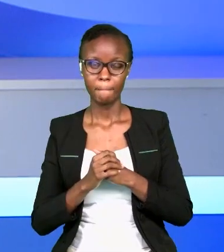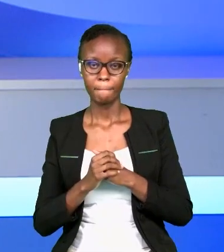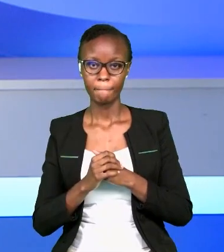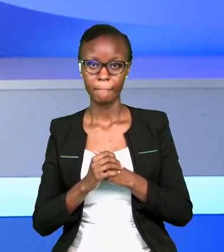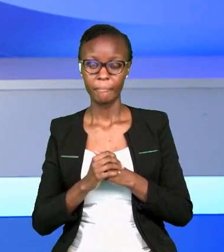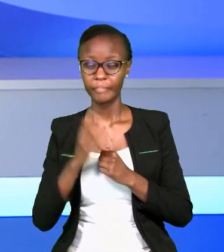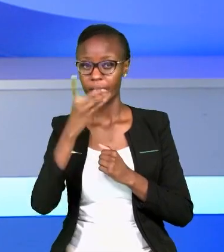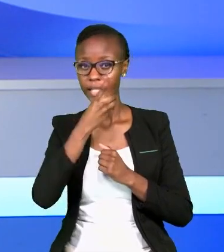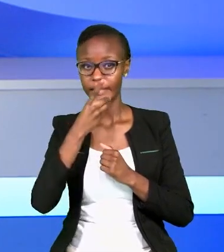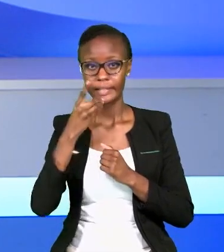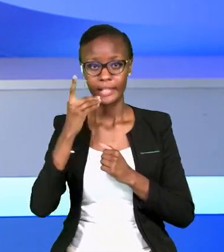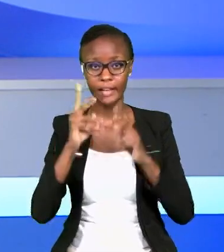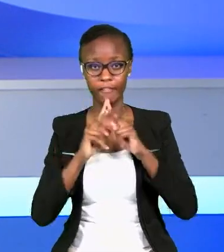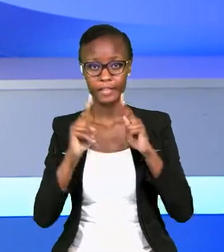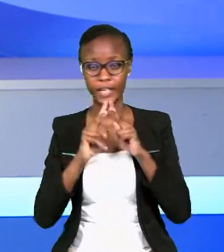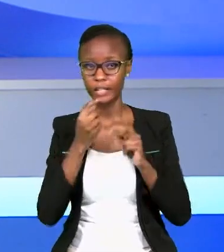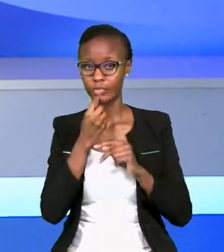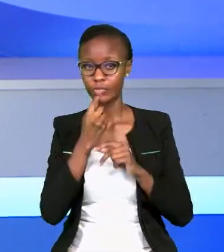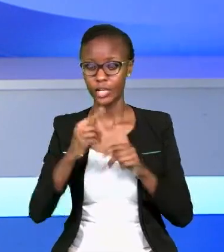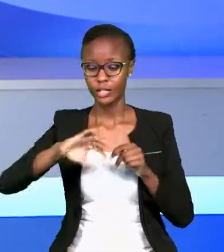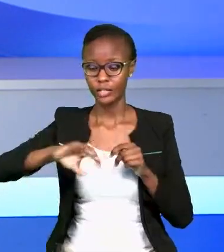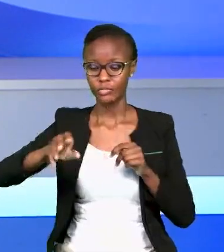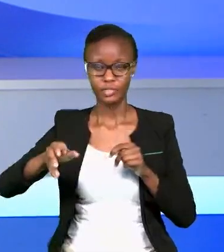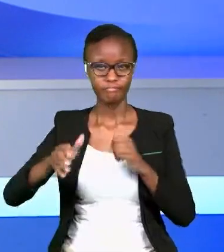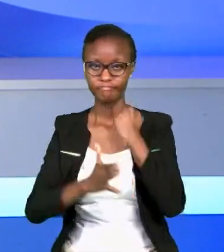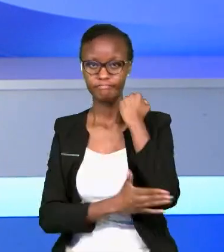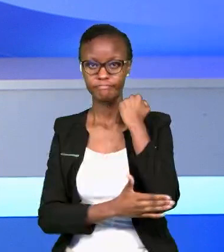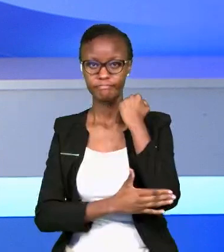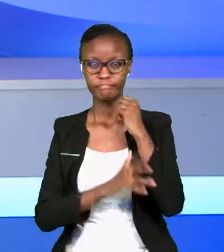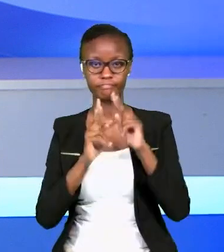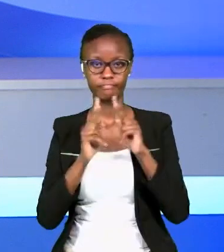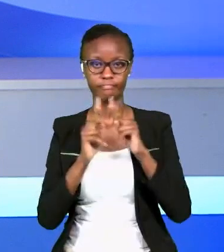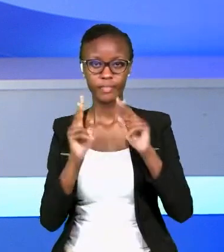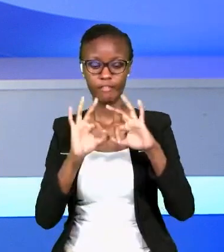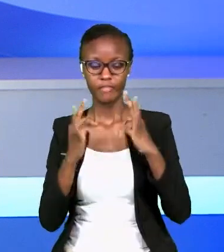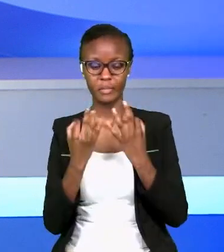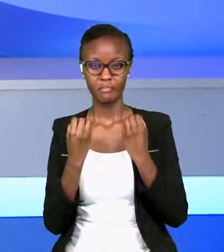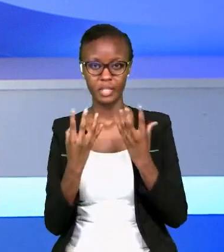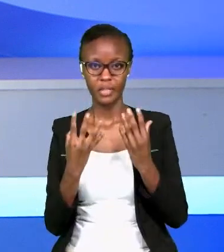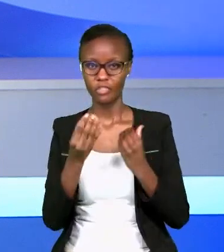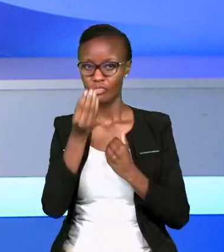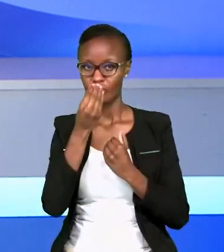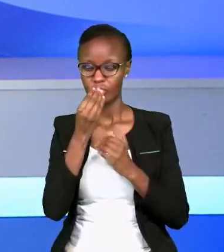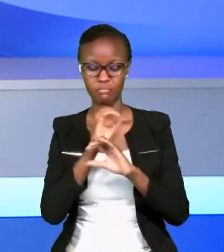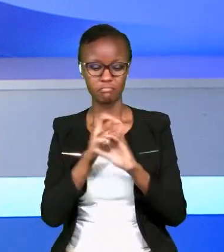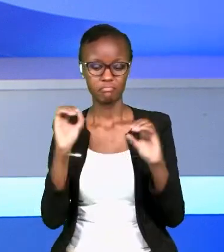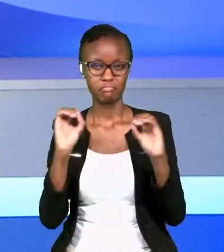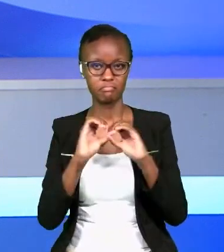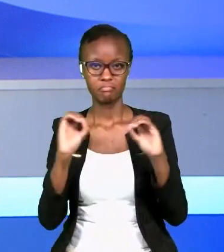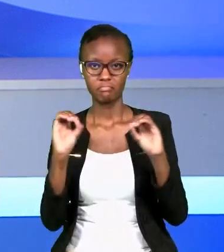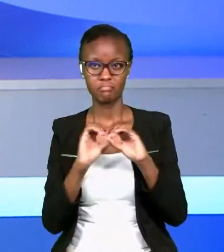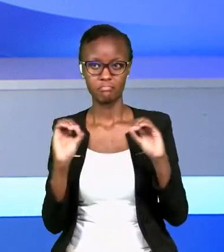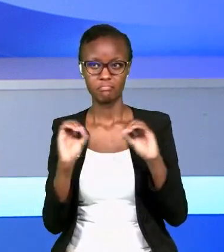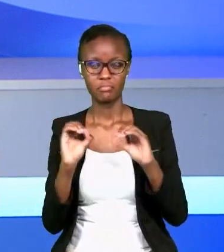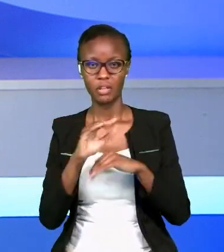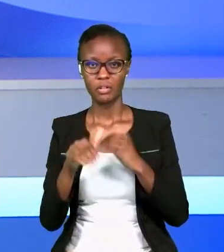The drought situation in Turkana County is getting dire by day. Many families have been left with no food to feed their